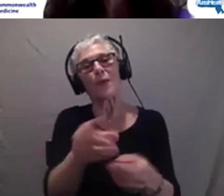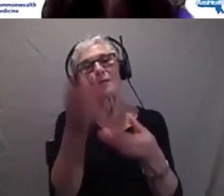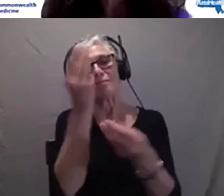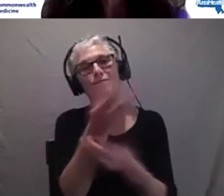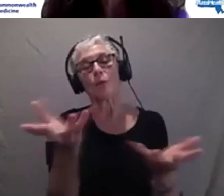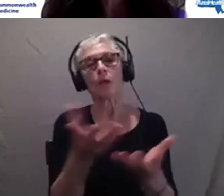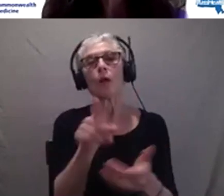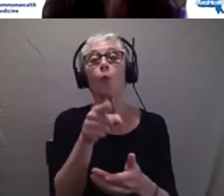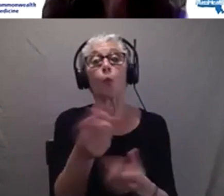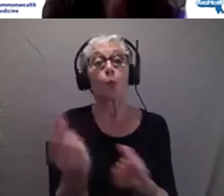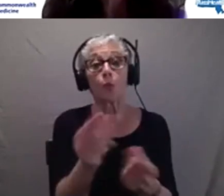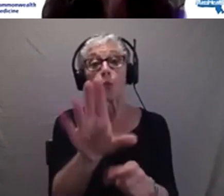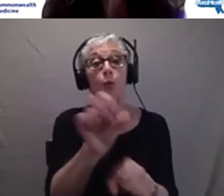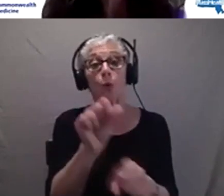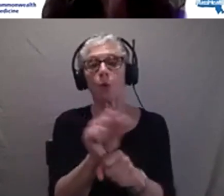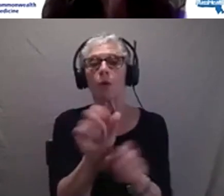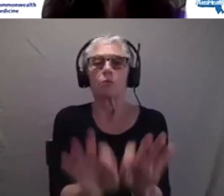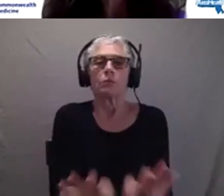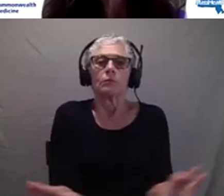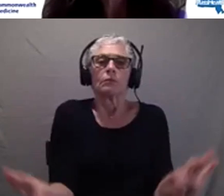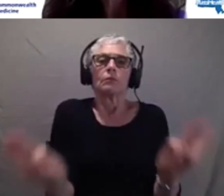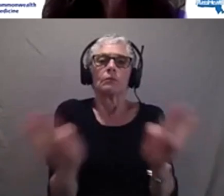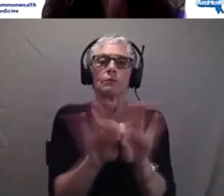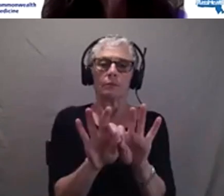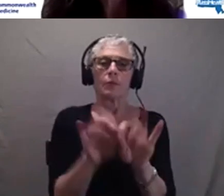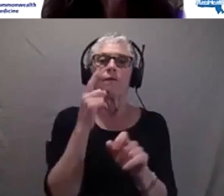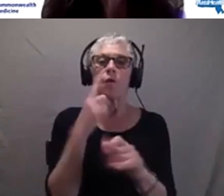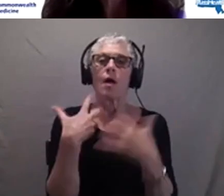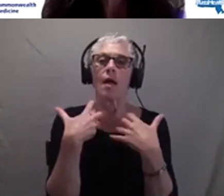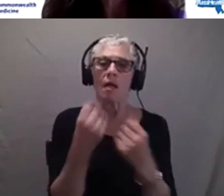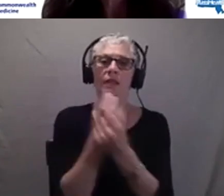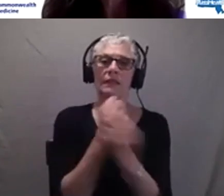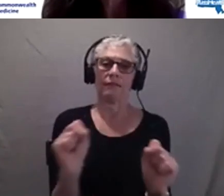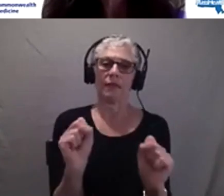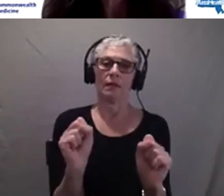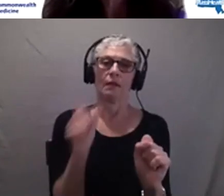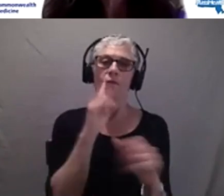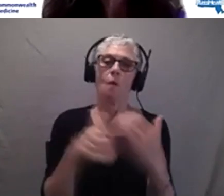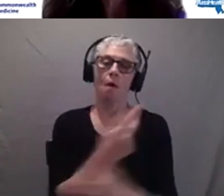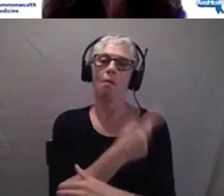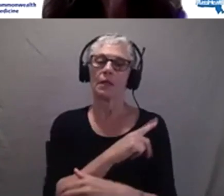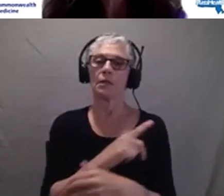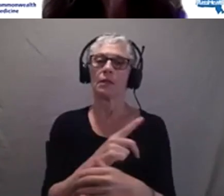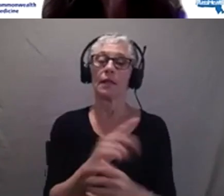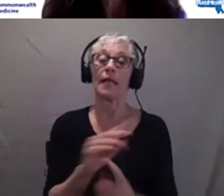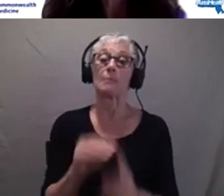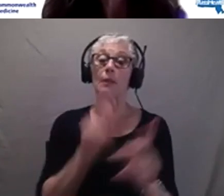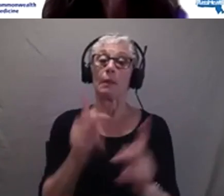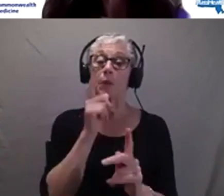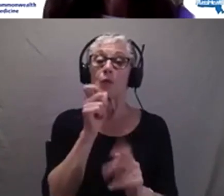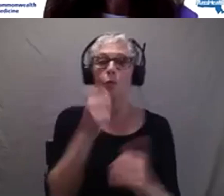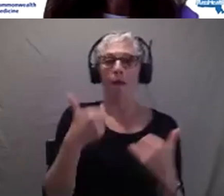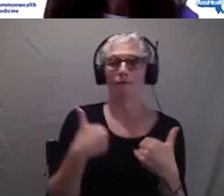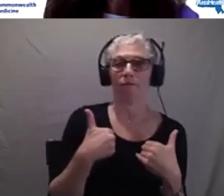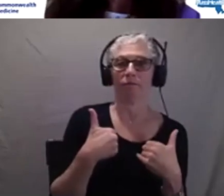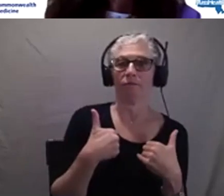is critically important to the health and safety of patients, particularly to those who are among our nation's most vulnerable.